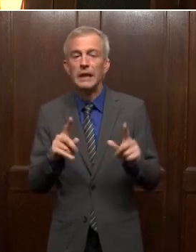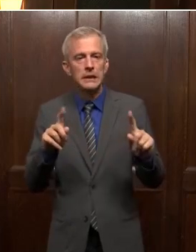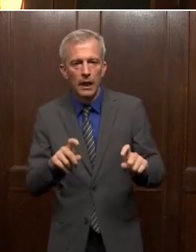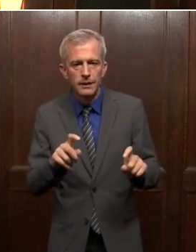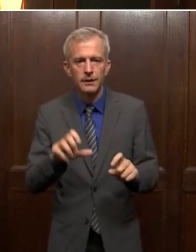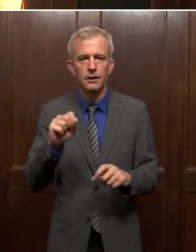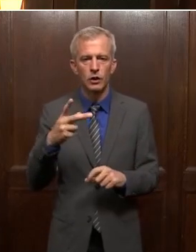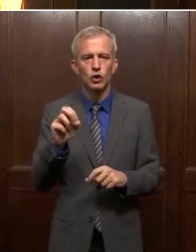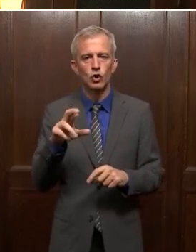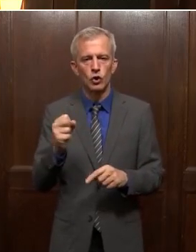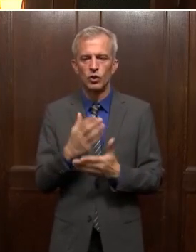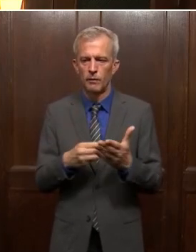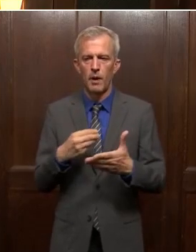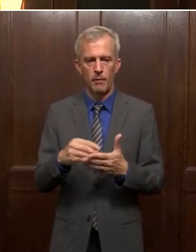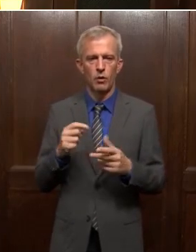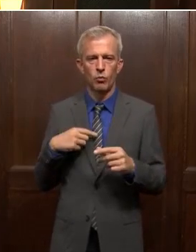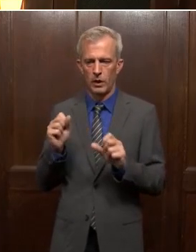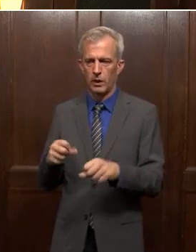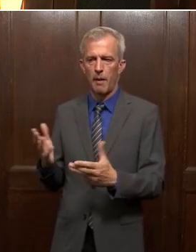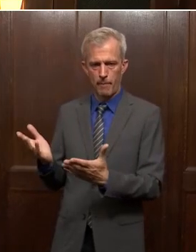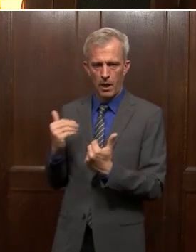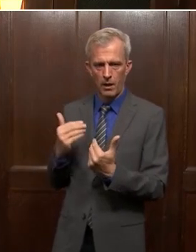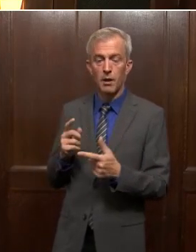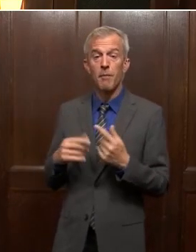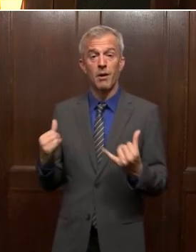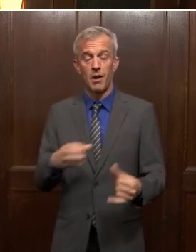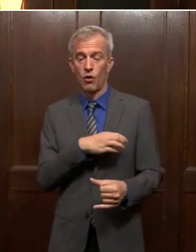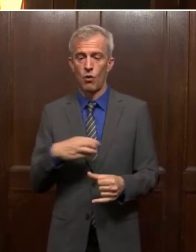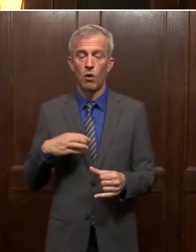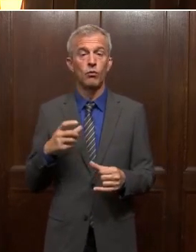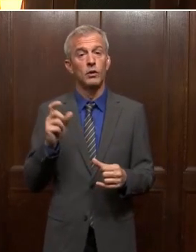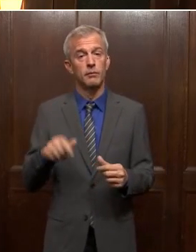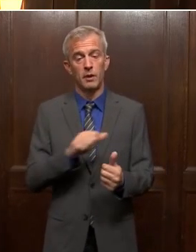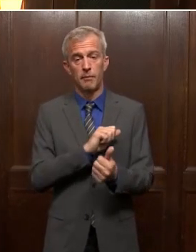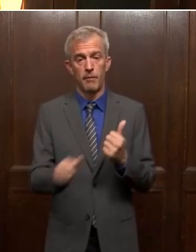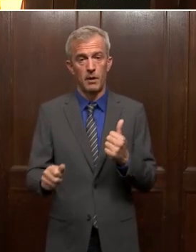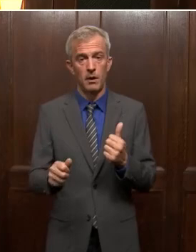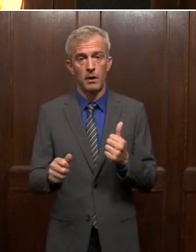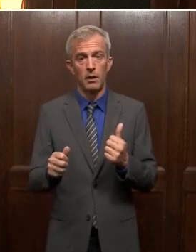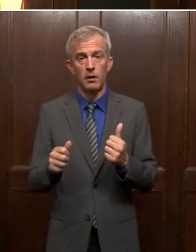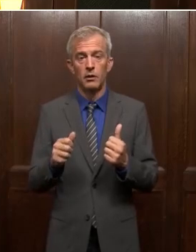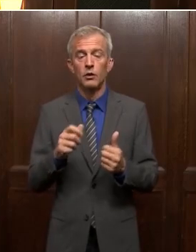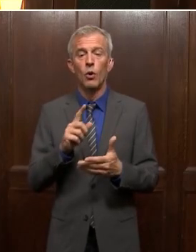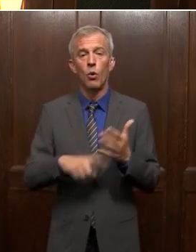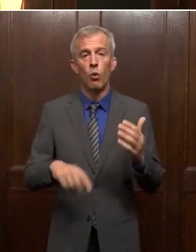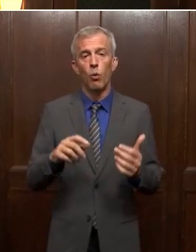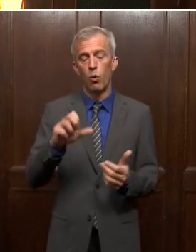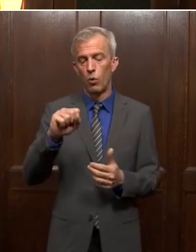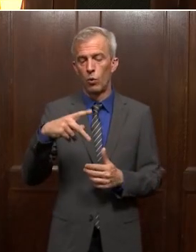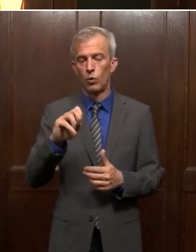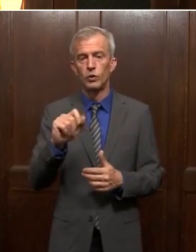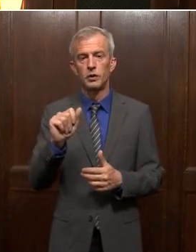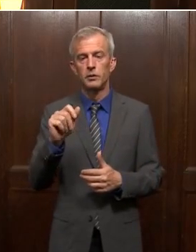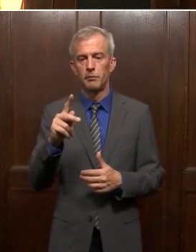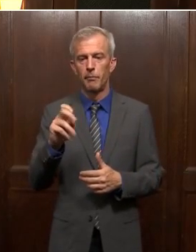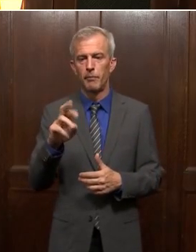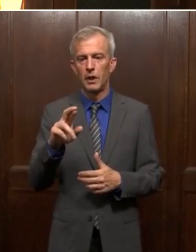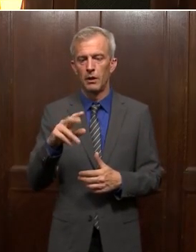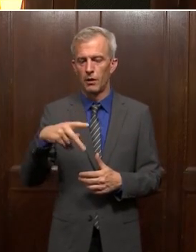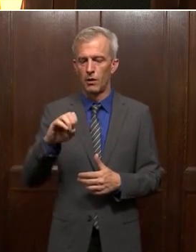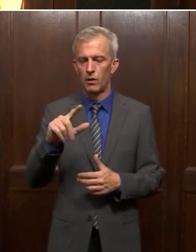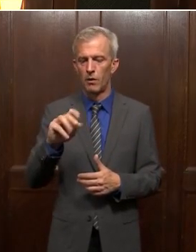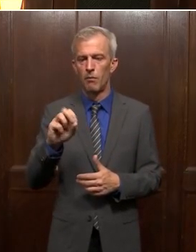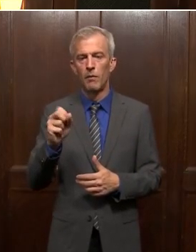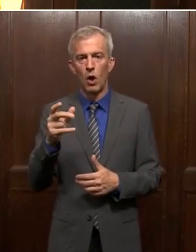shelters. But now, Congress must pass what was put forward by Speaker Pelosi and Minority Leader Schumer to